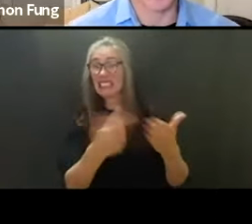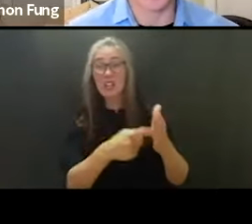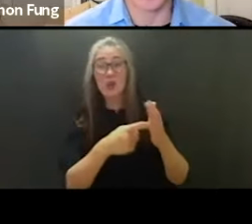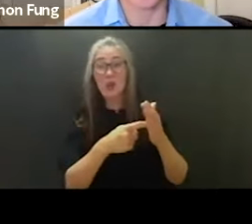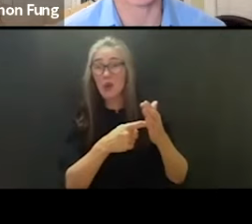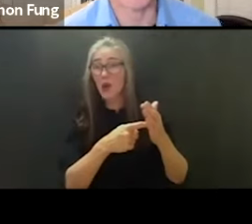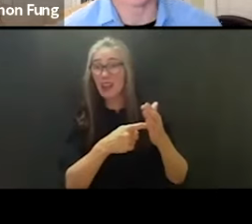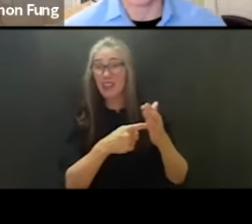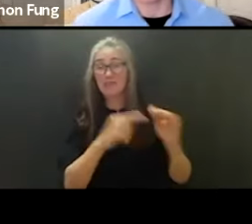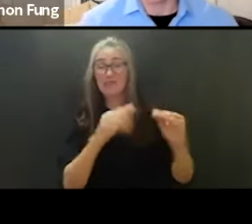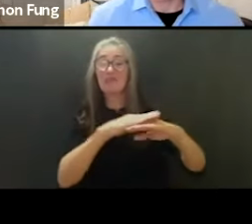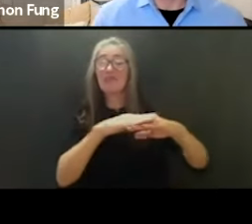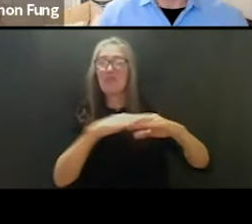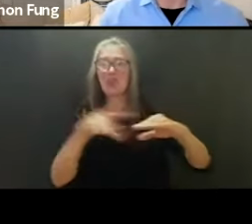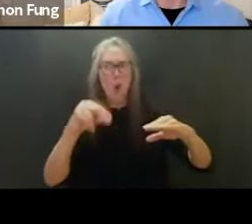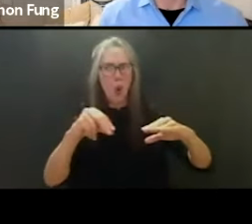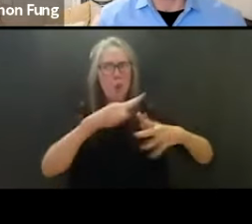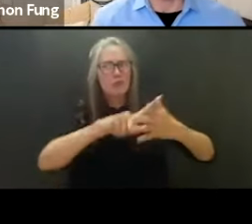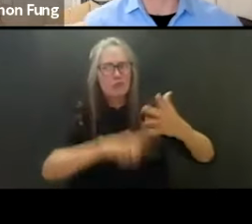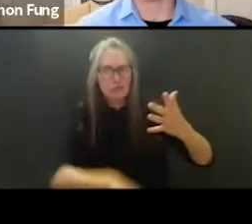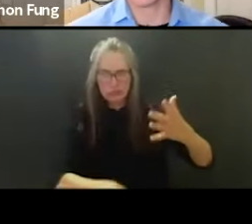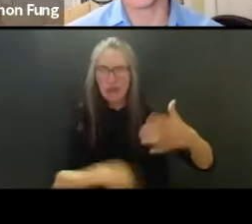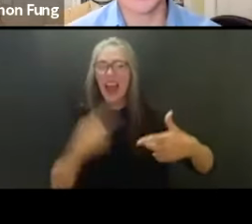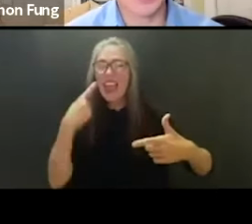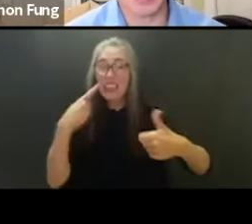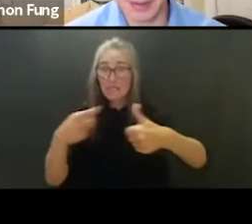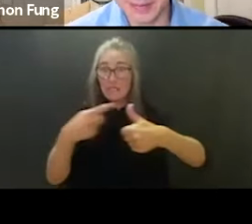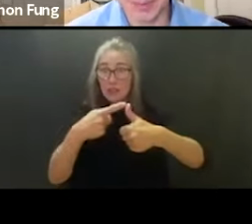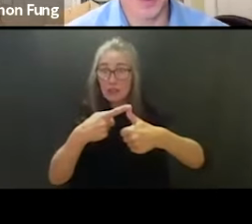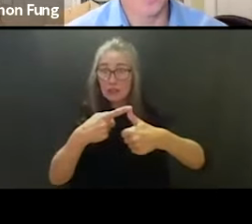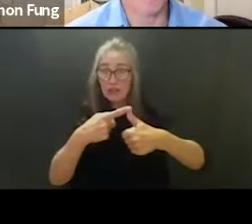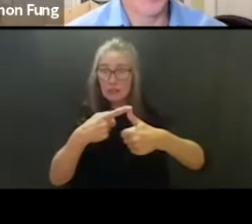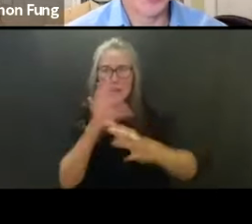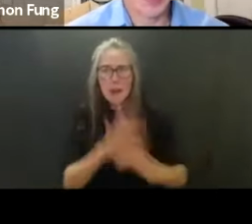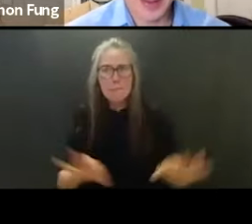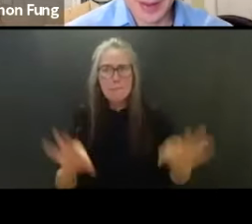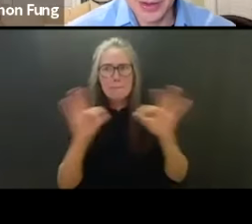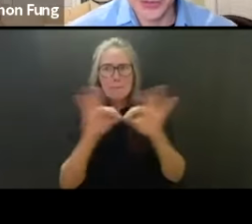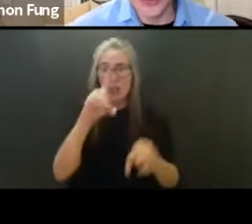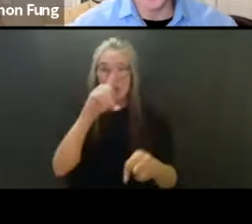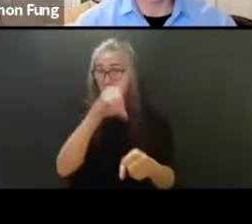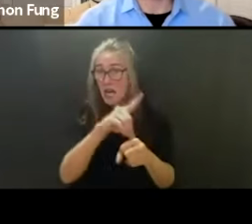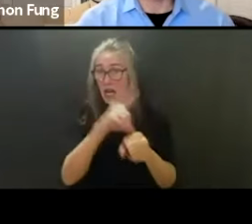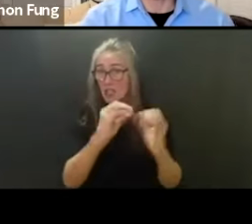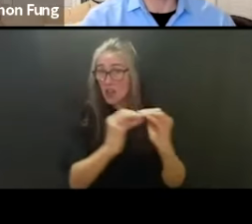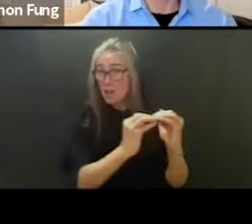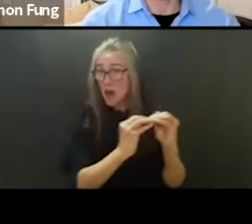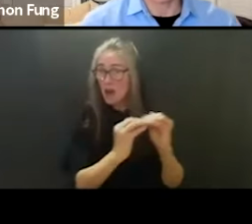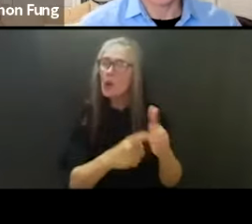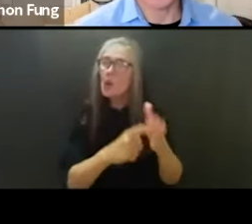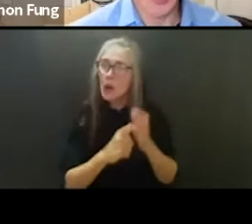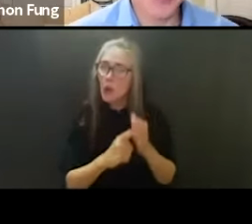a long agenda with many items. But these are three that I regard as particularly important. The first is full